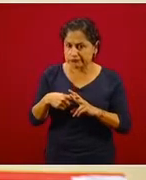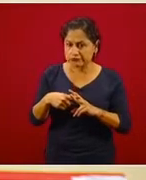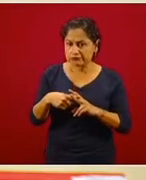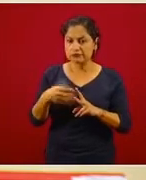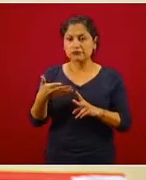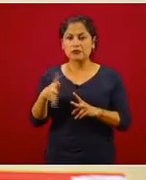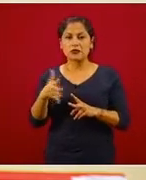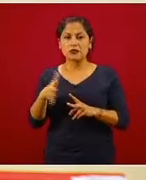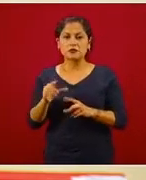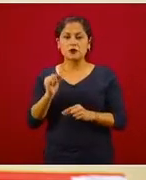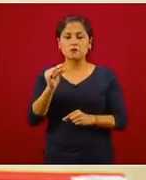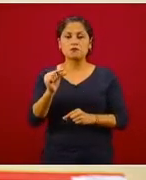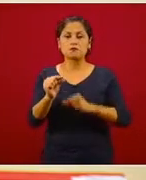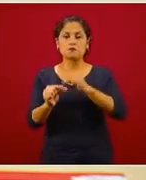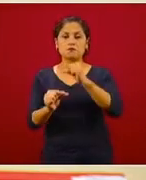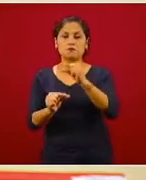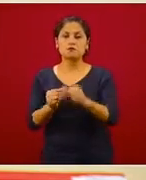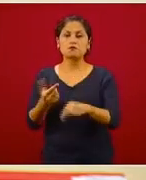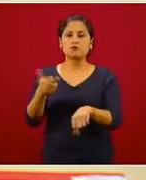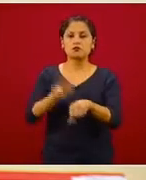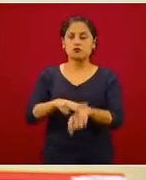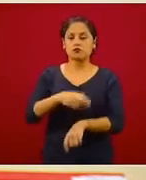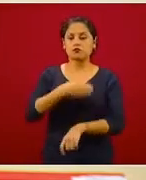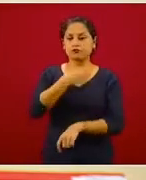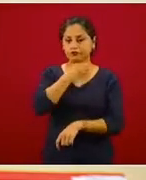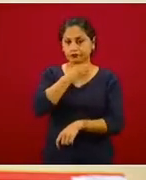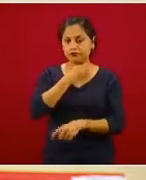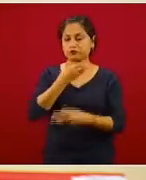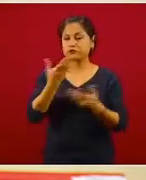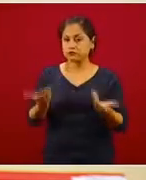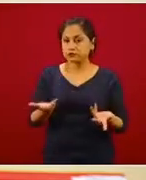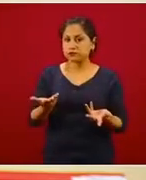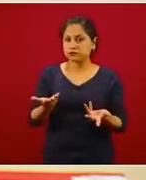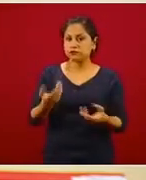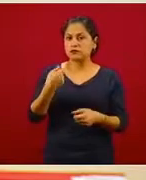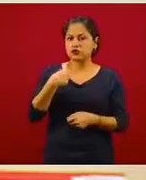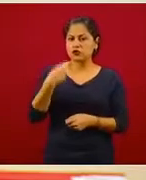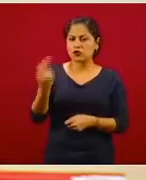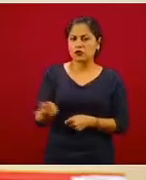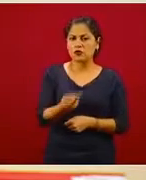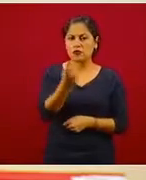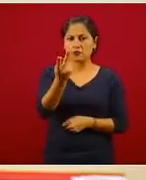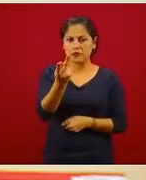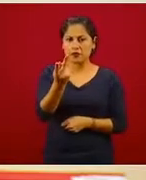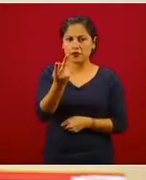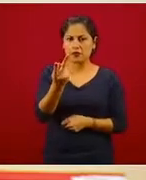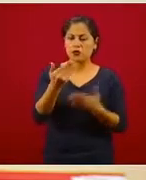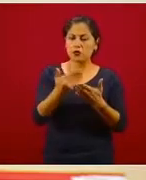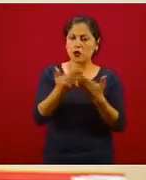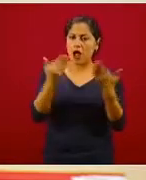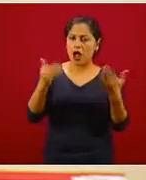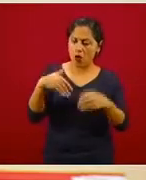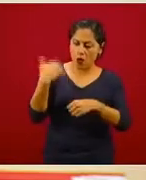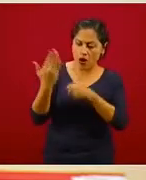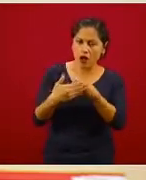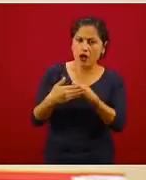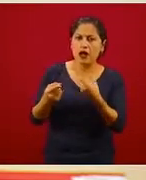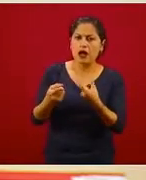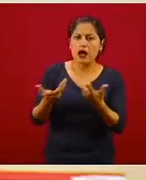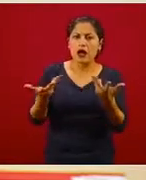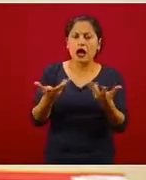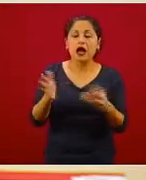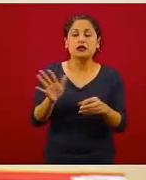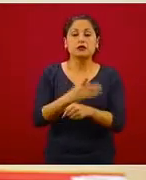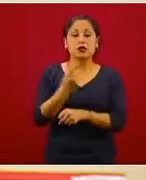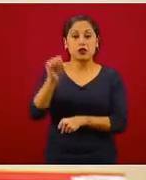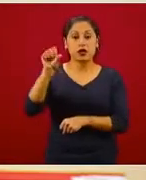of occupancy. So when are we going to be talking about mm, we're we're getting closer to the saturation.